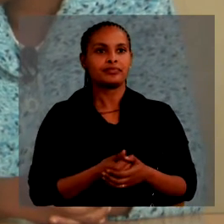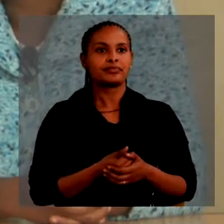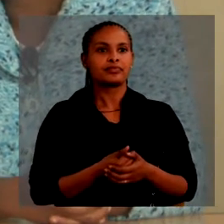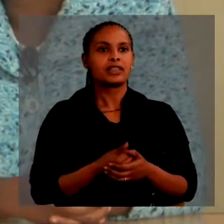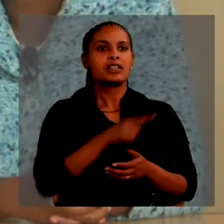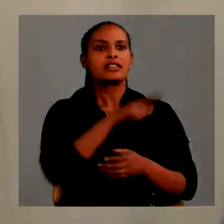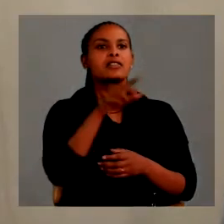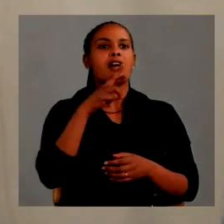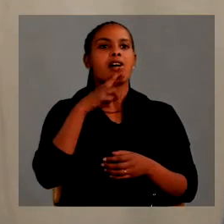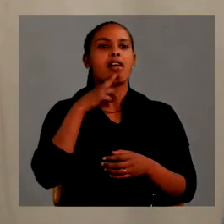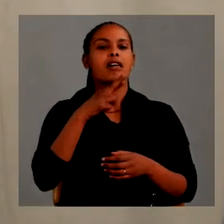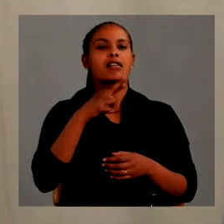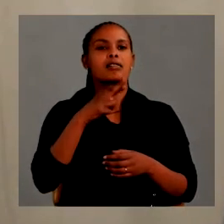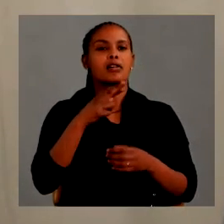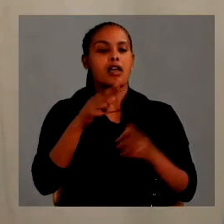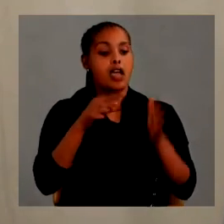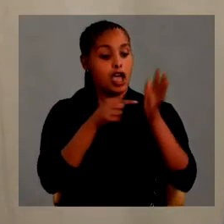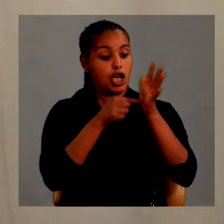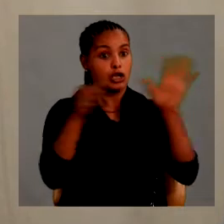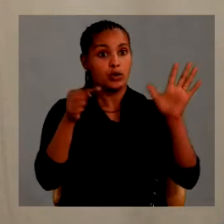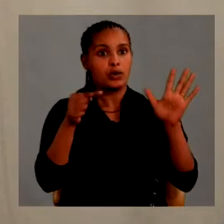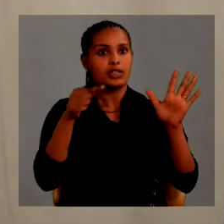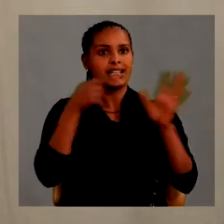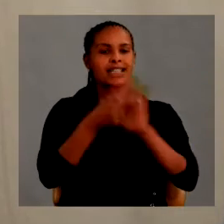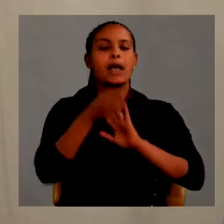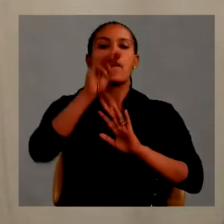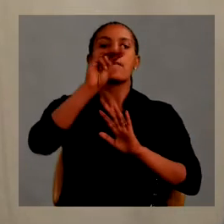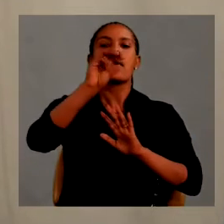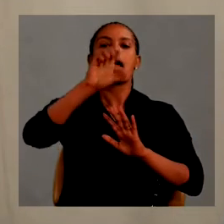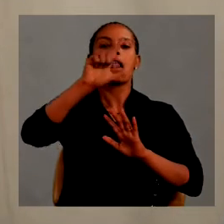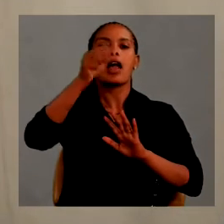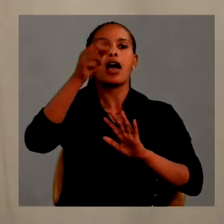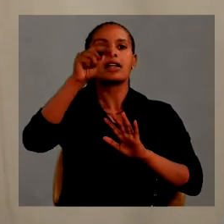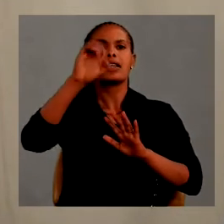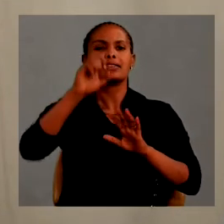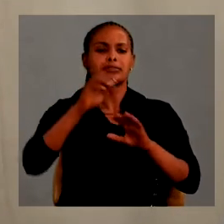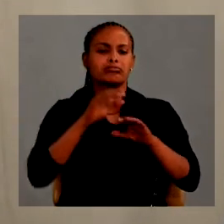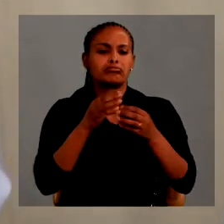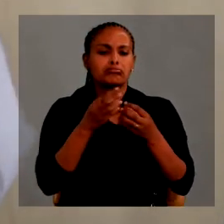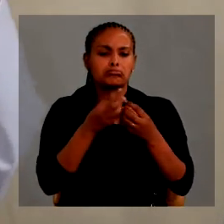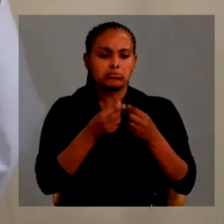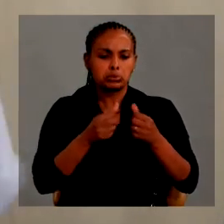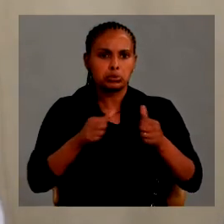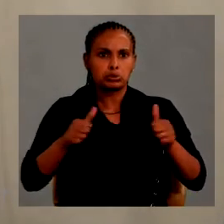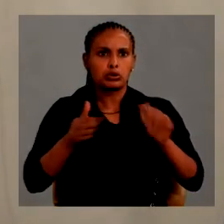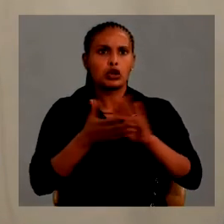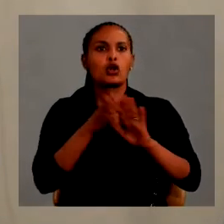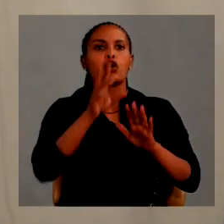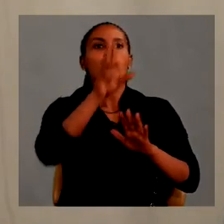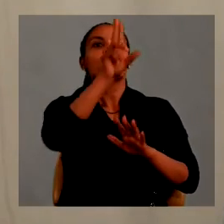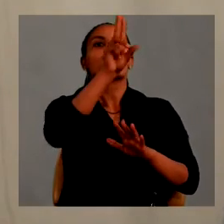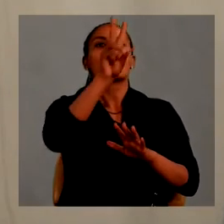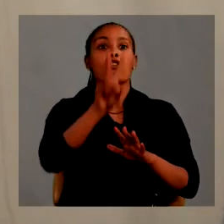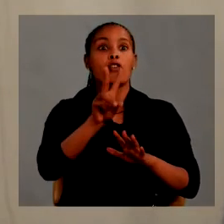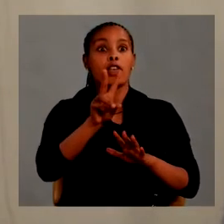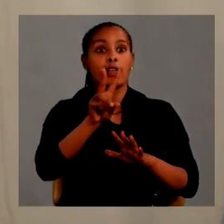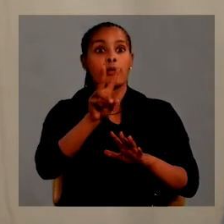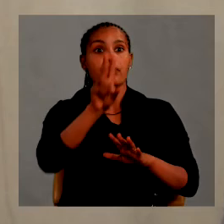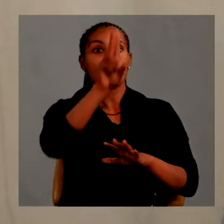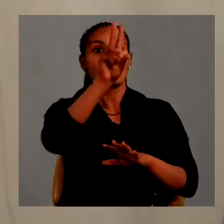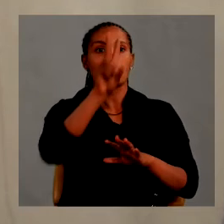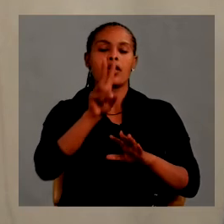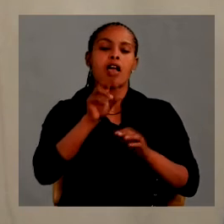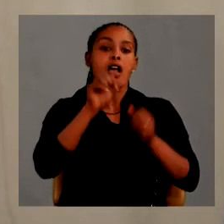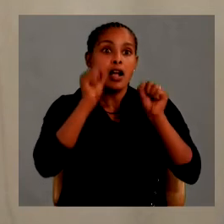So they are exposed. Their melanin content is so low, UV